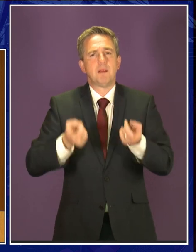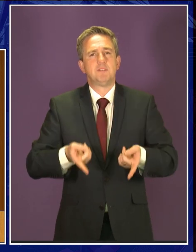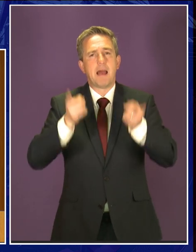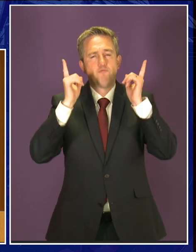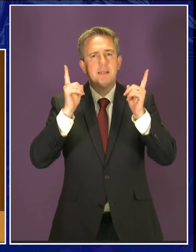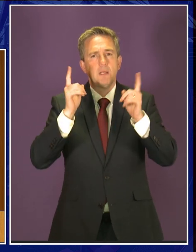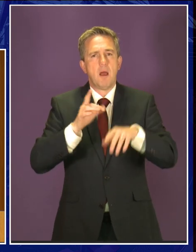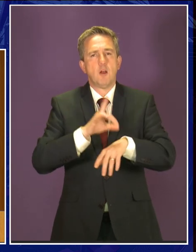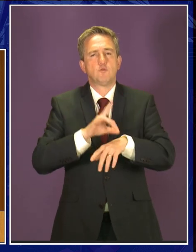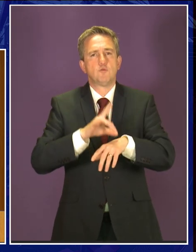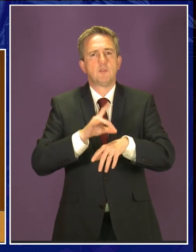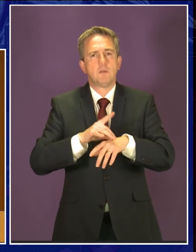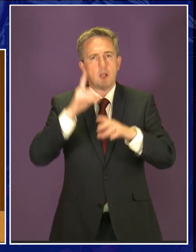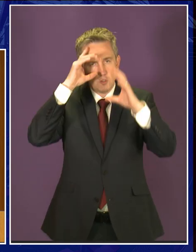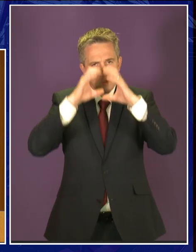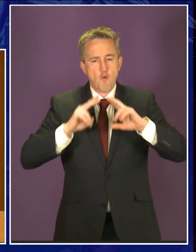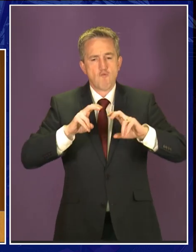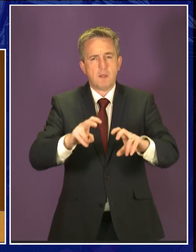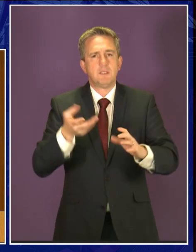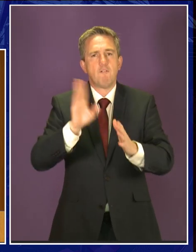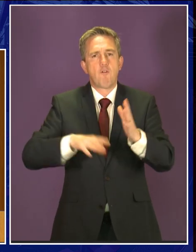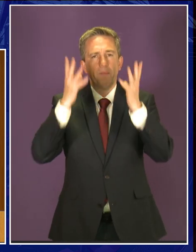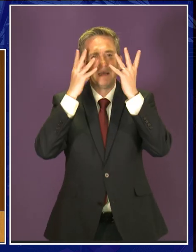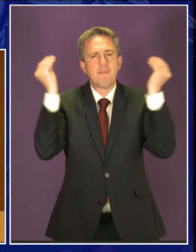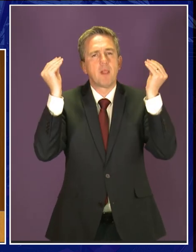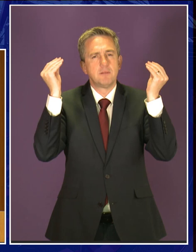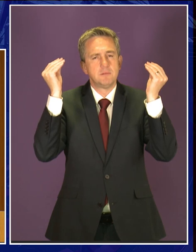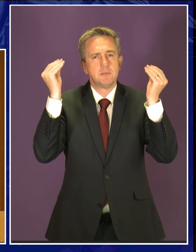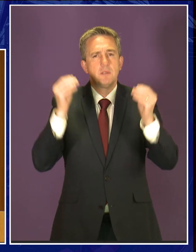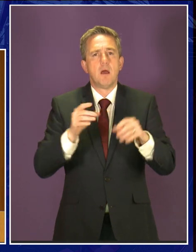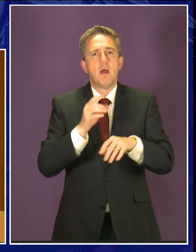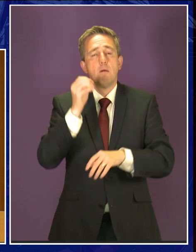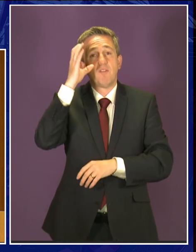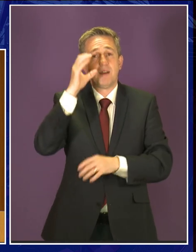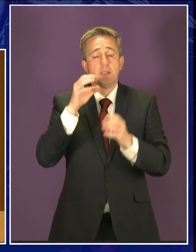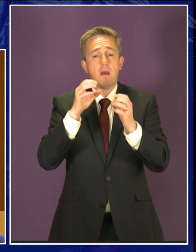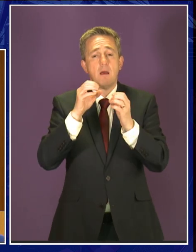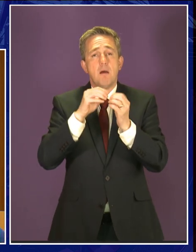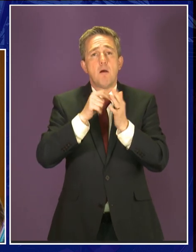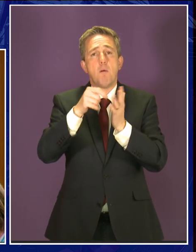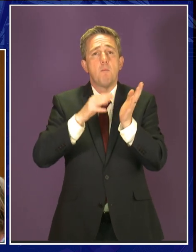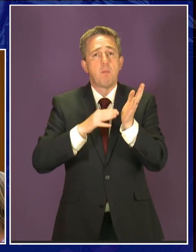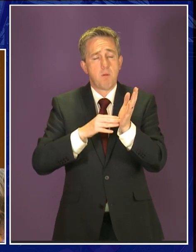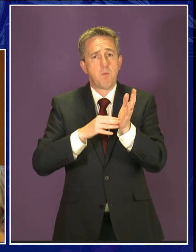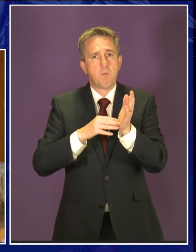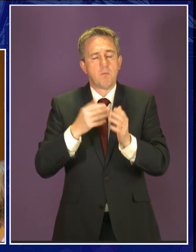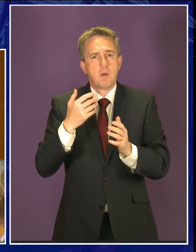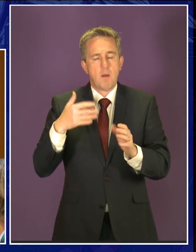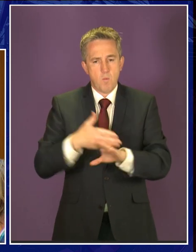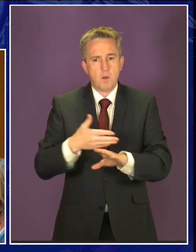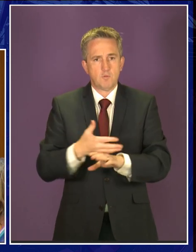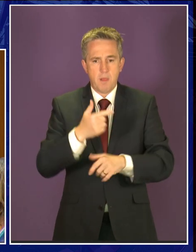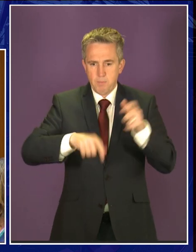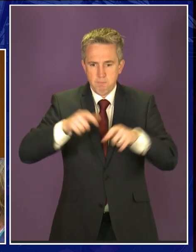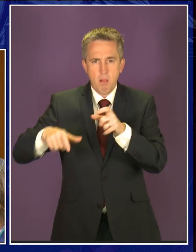Consultant Neurologist from Rabdo University Medical Center in the Netherlands. And Professor Bloom works with brain diseases and malfunctions disorders,